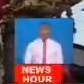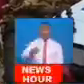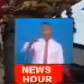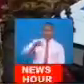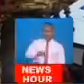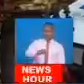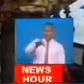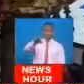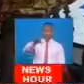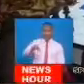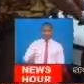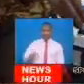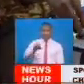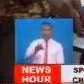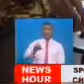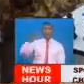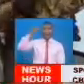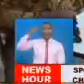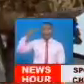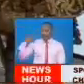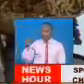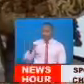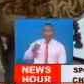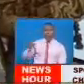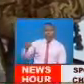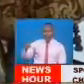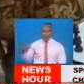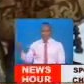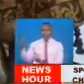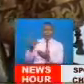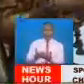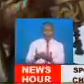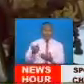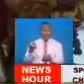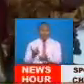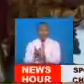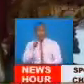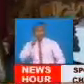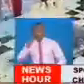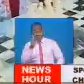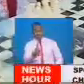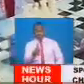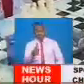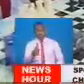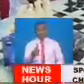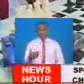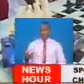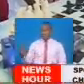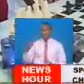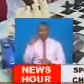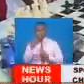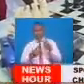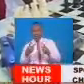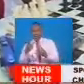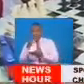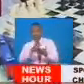The arrival of the World Chess Grandmaster Garry Kasparov to Ghana is good news for lovers of the game. The visit is part